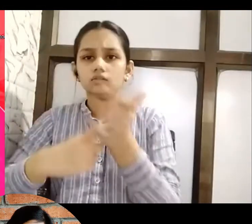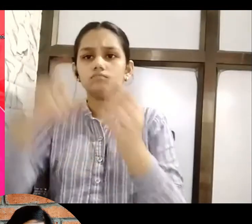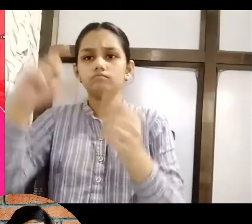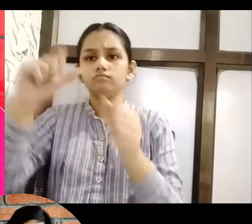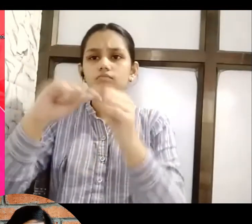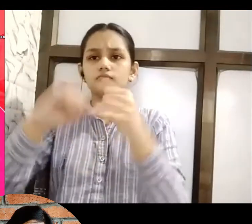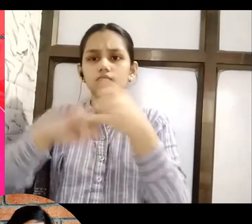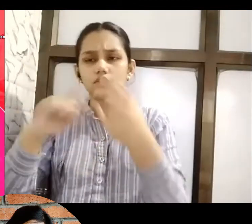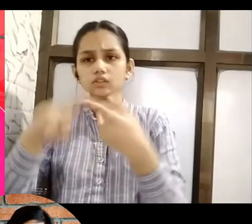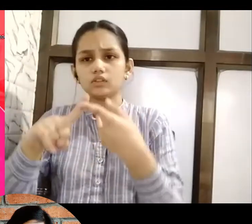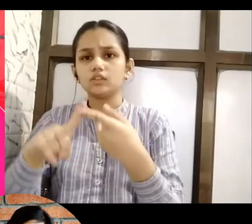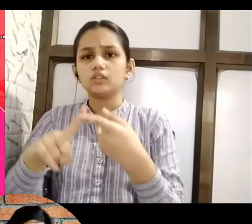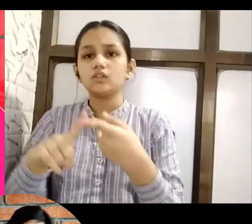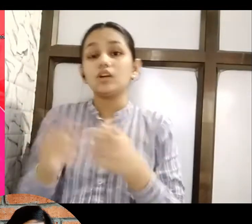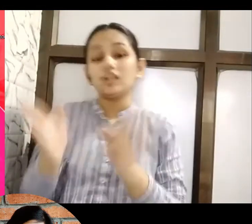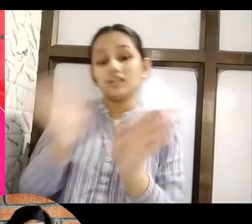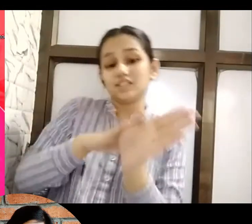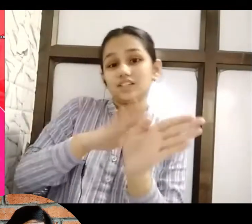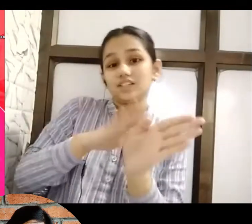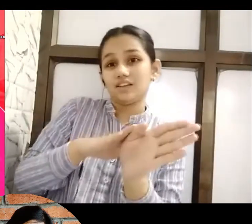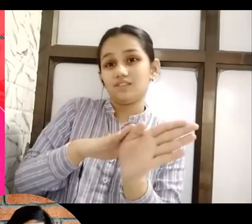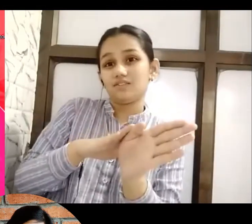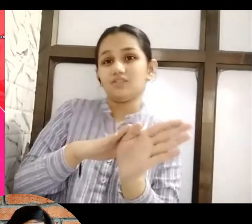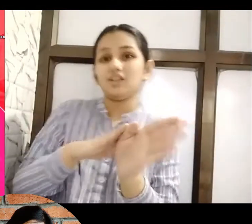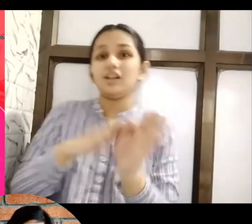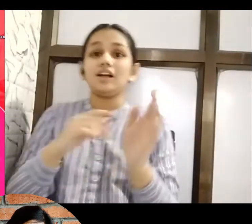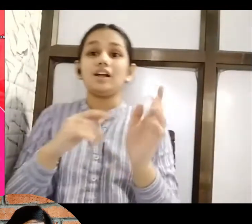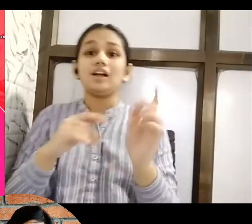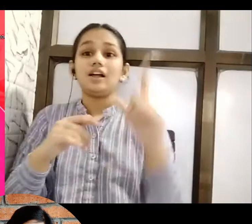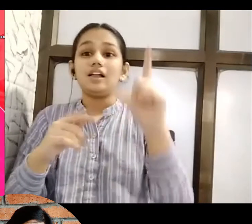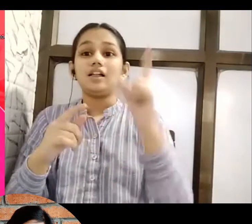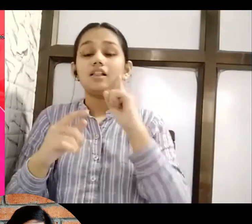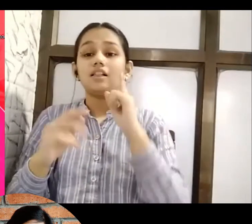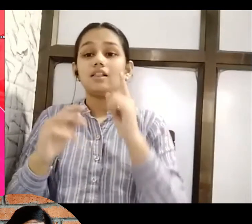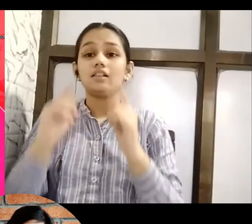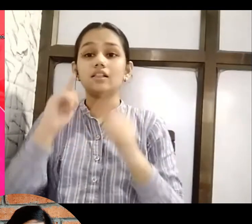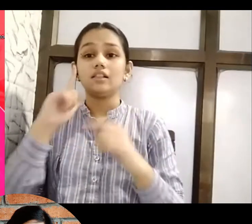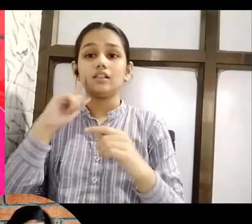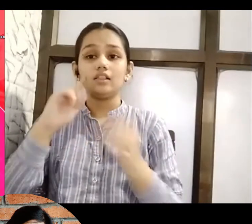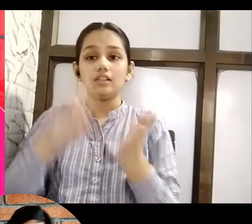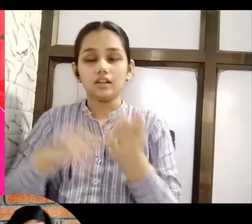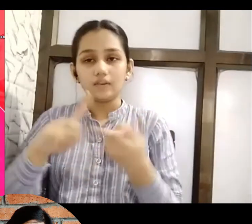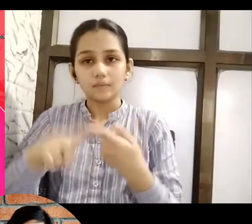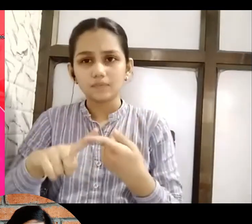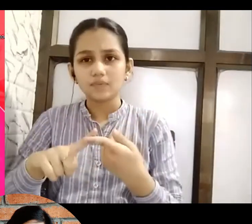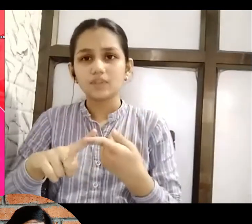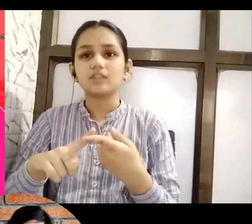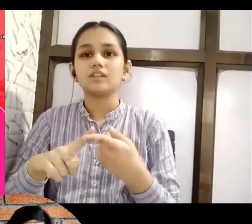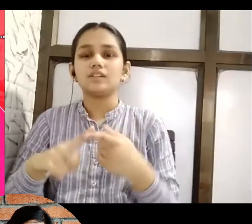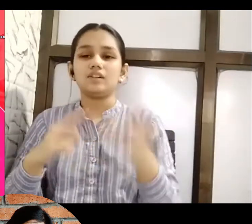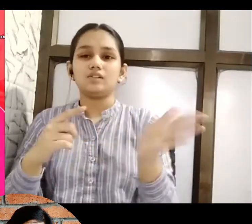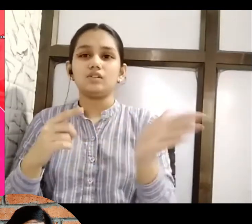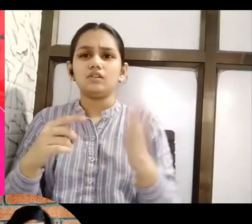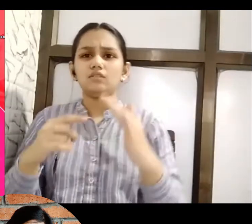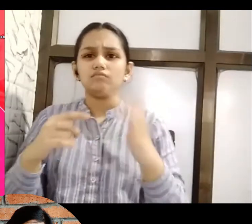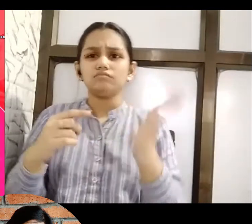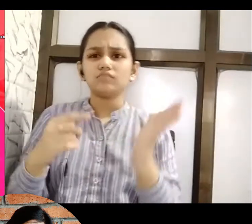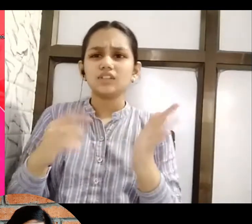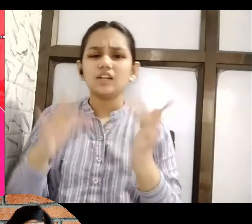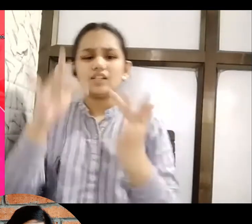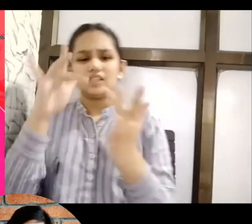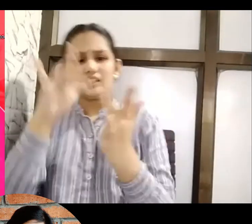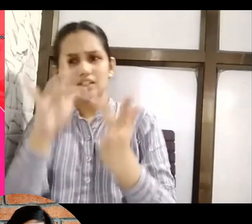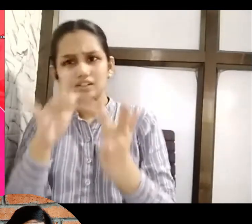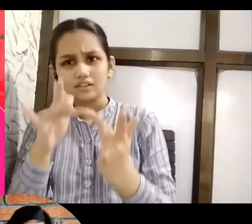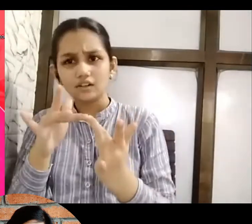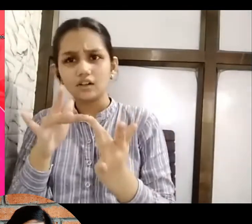This is my left align. That means it is keeping the margin on the left. If I click on center align, it will